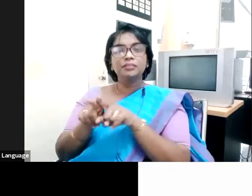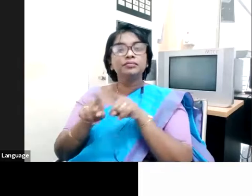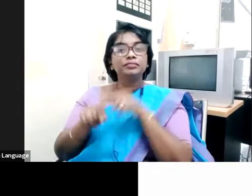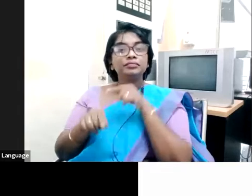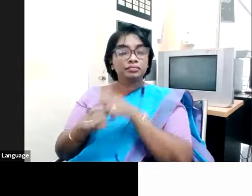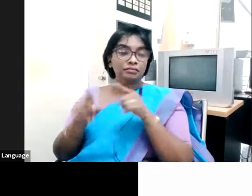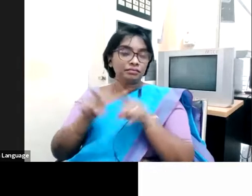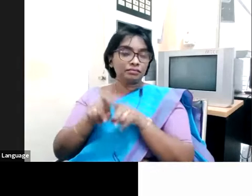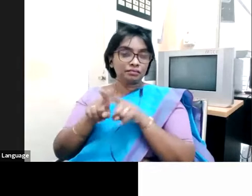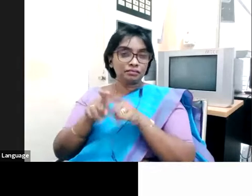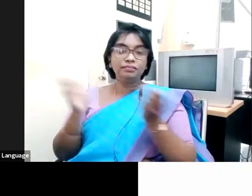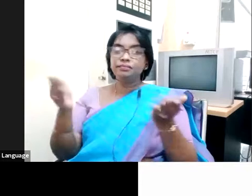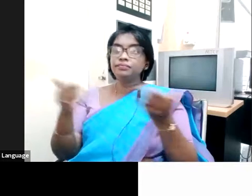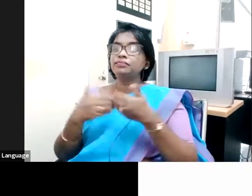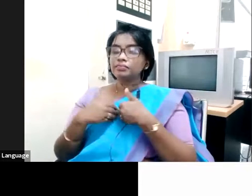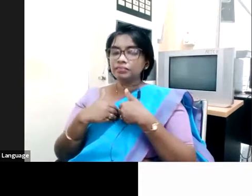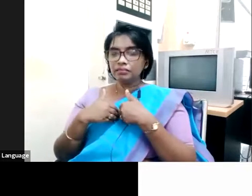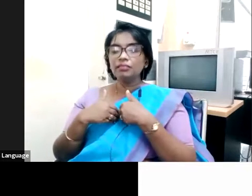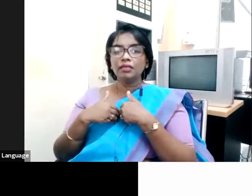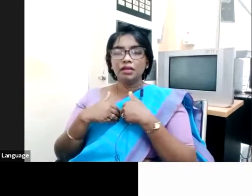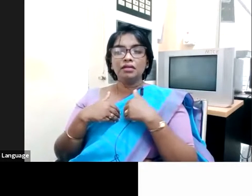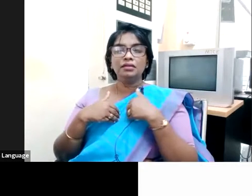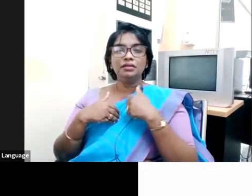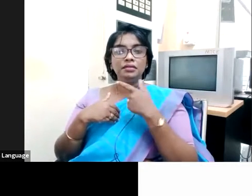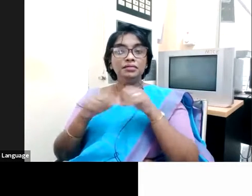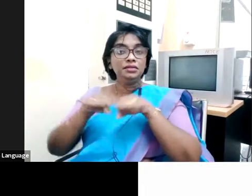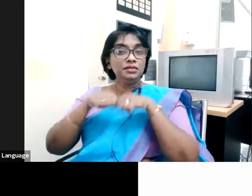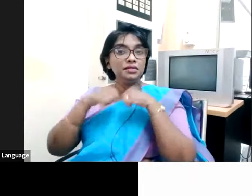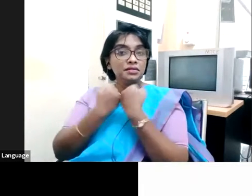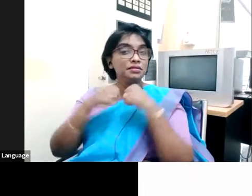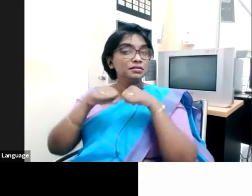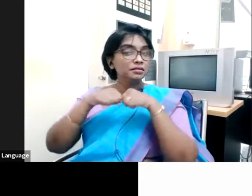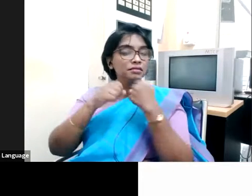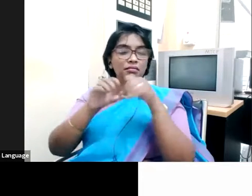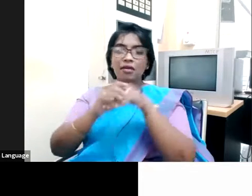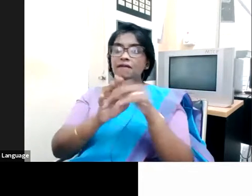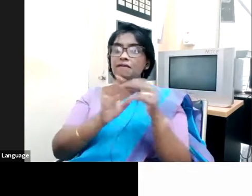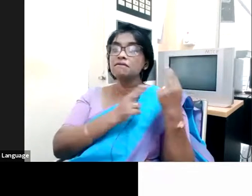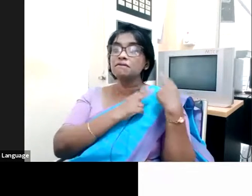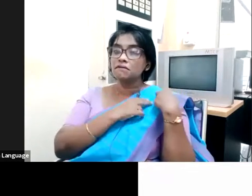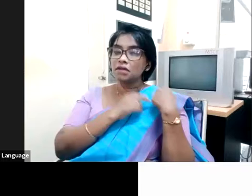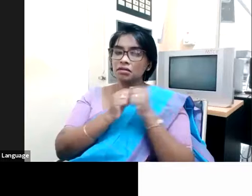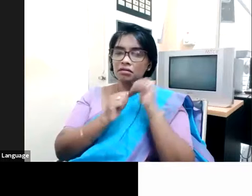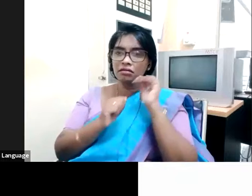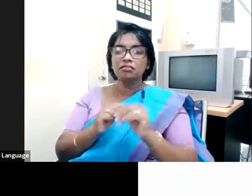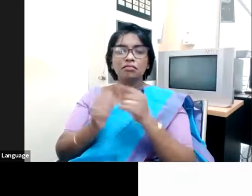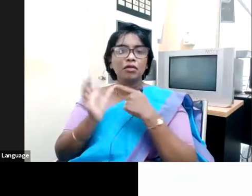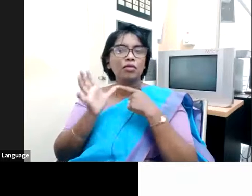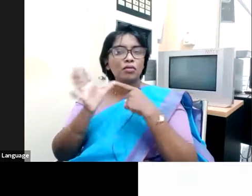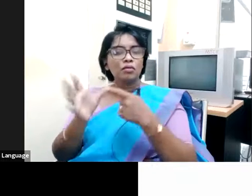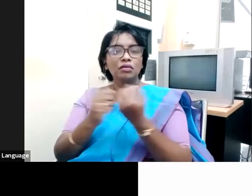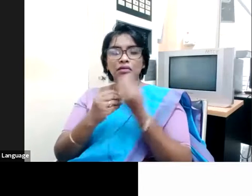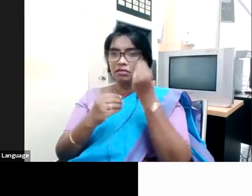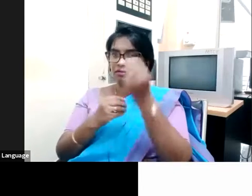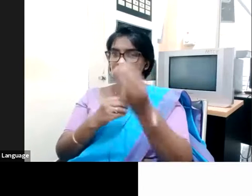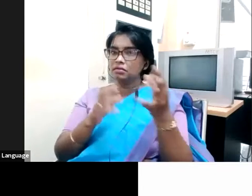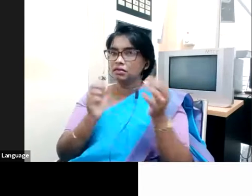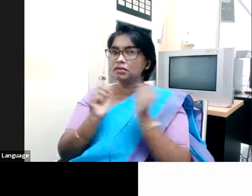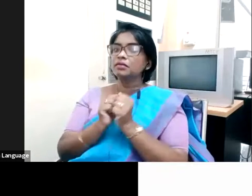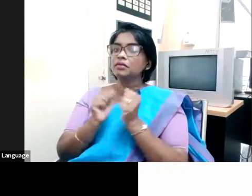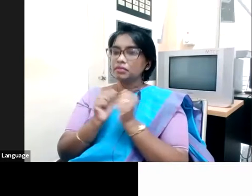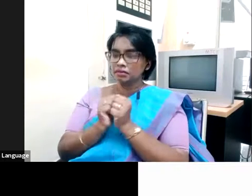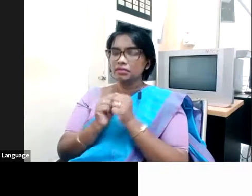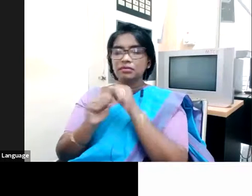world becomes responsive and also responsible. So I'm thinking that this is really where we can